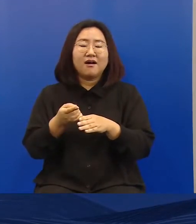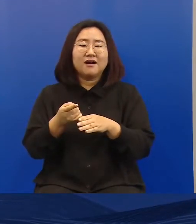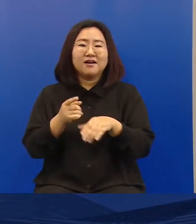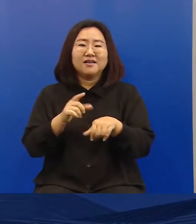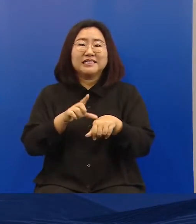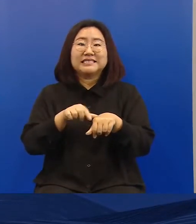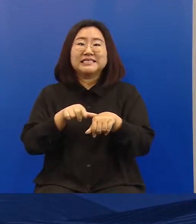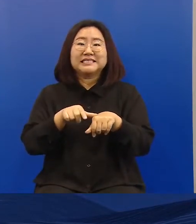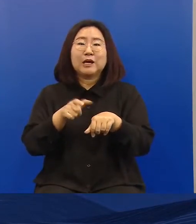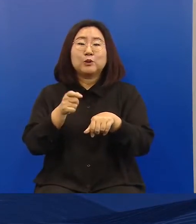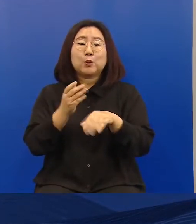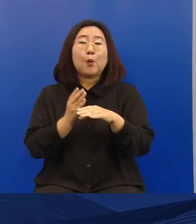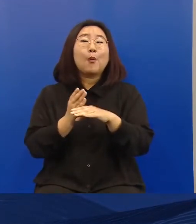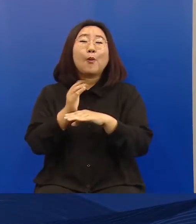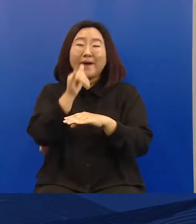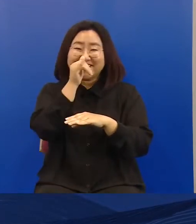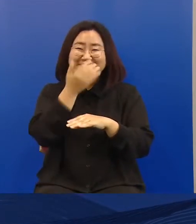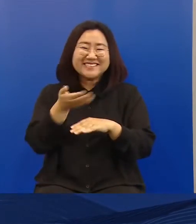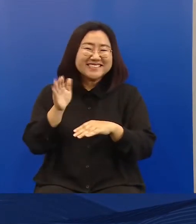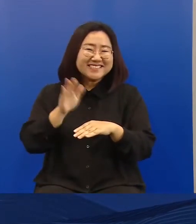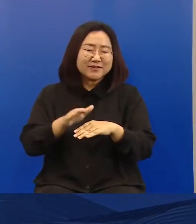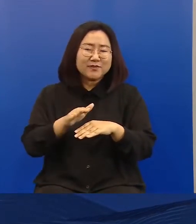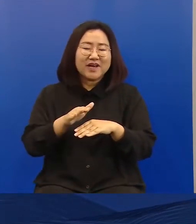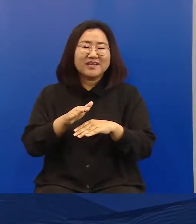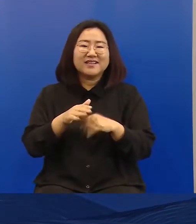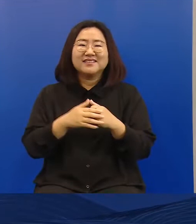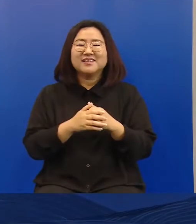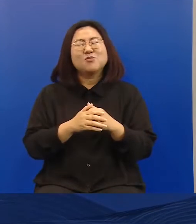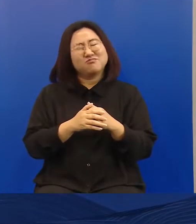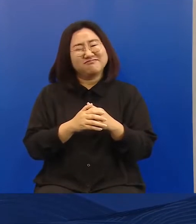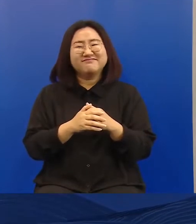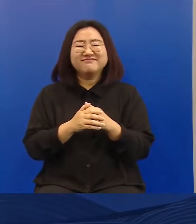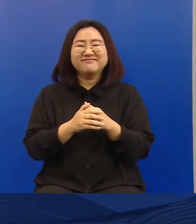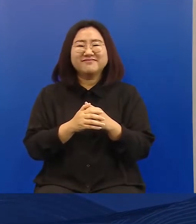Dr. An, you used a little bit of extra time,